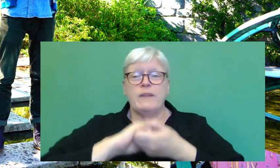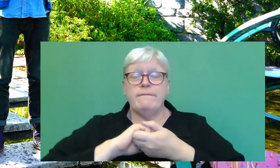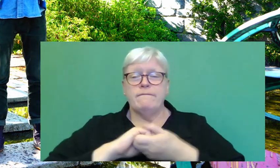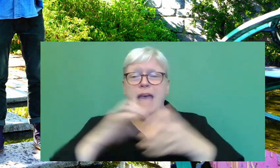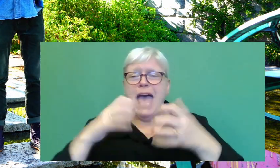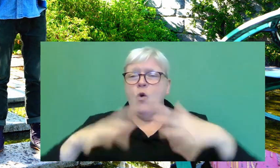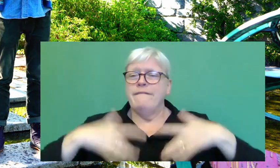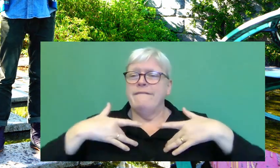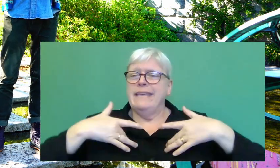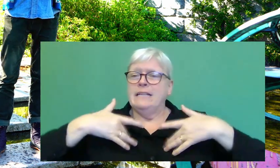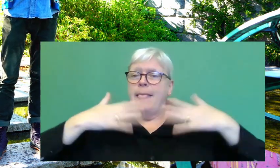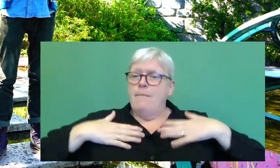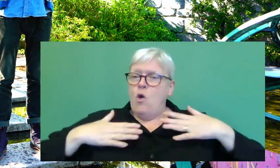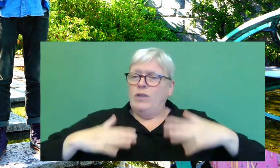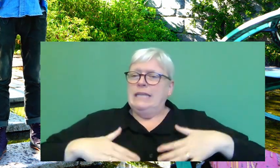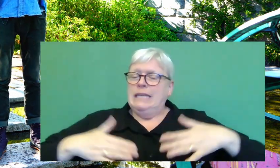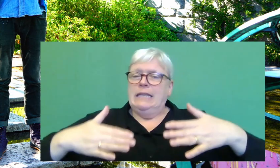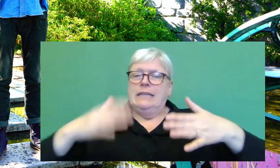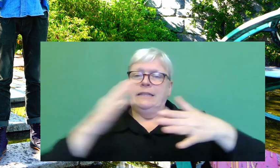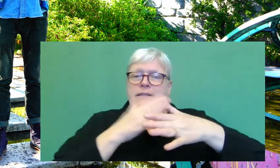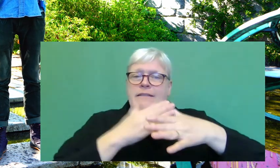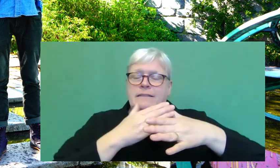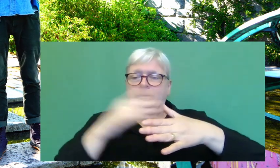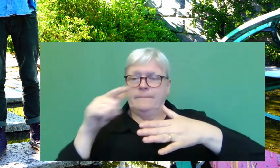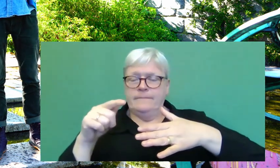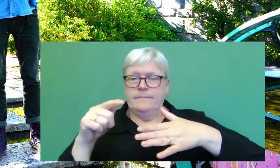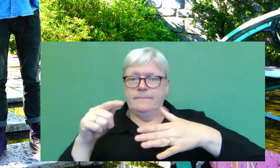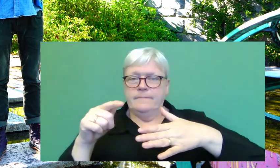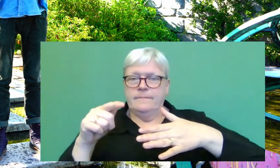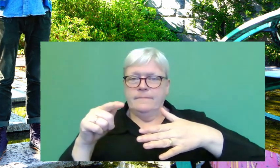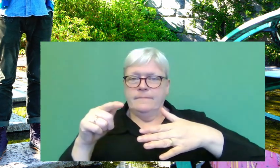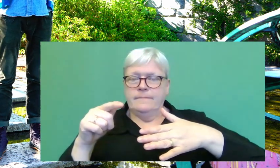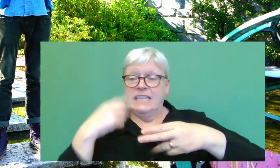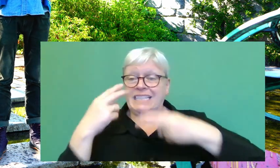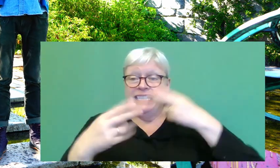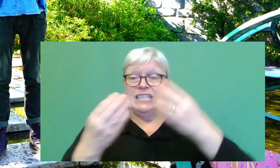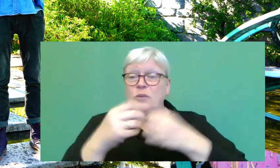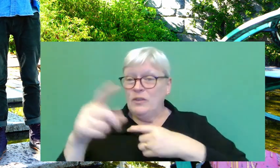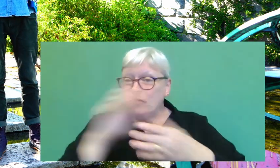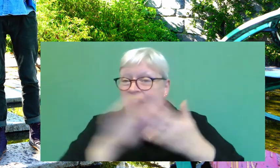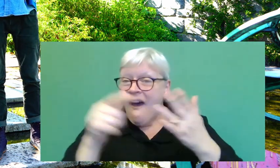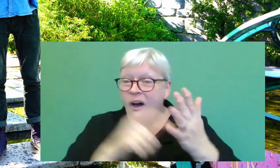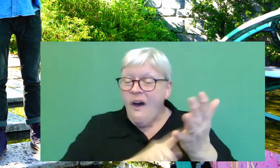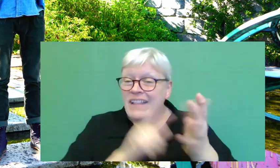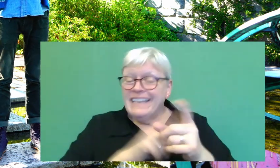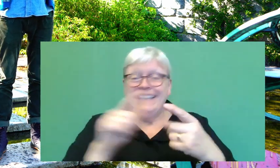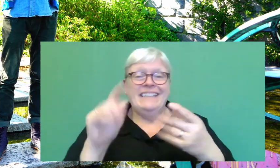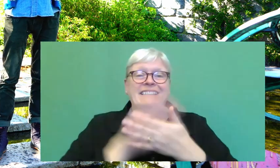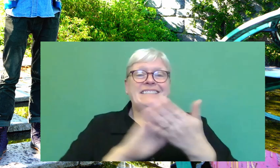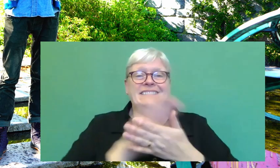itself. 1. Dinner with you and Holly. These are Palmery